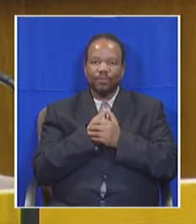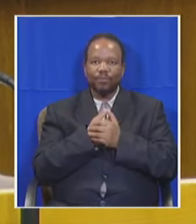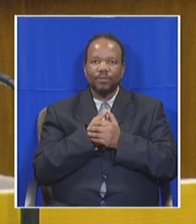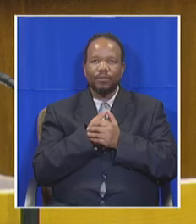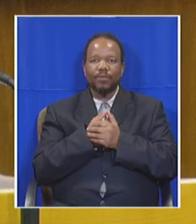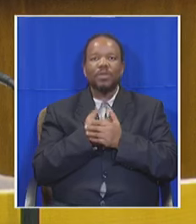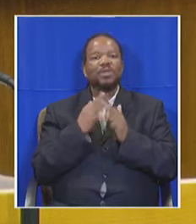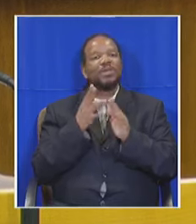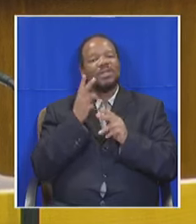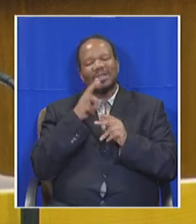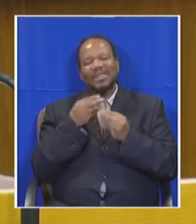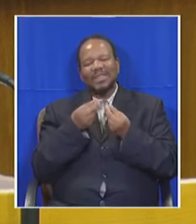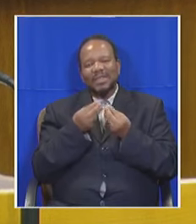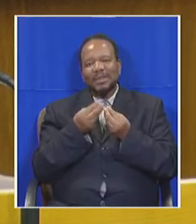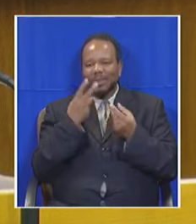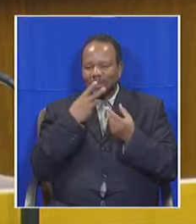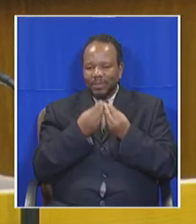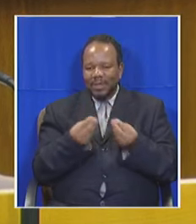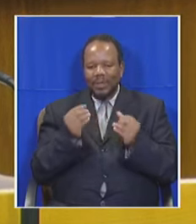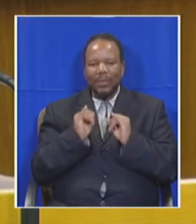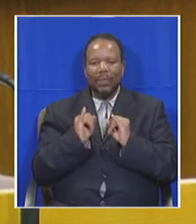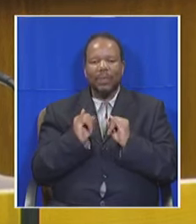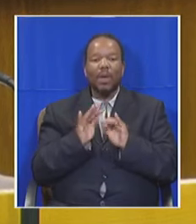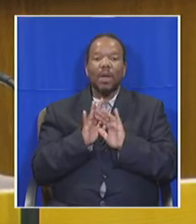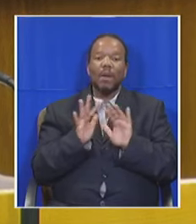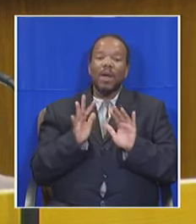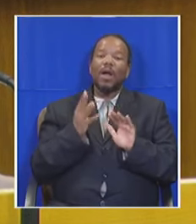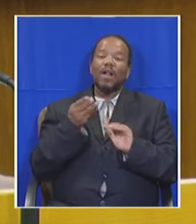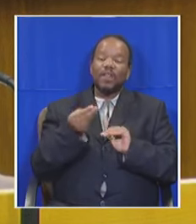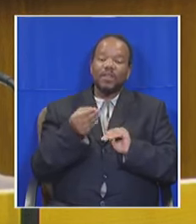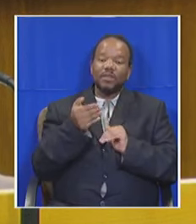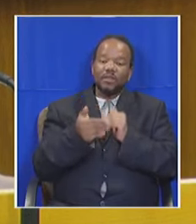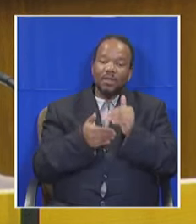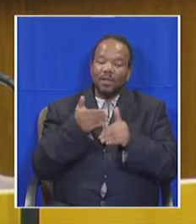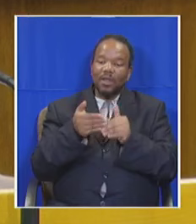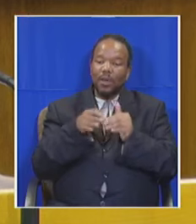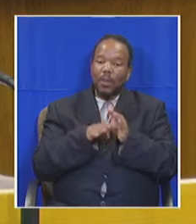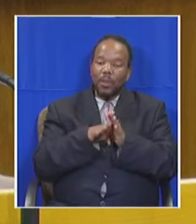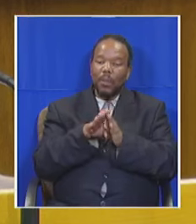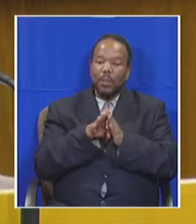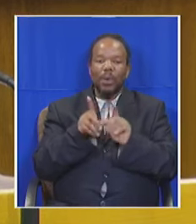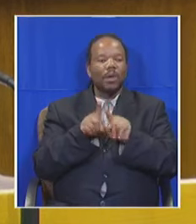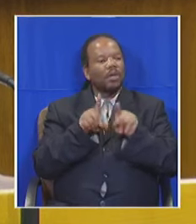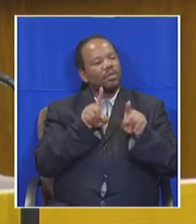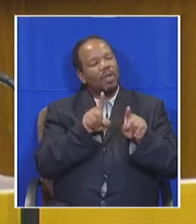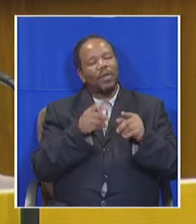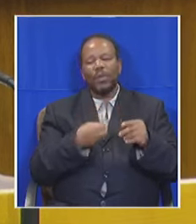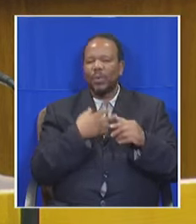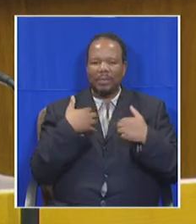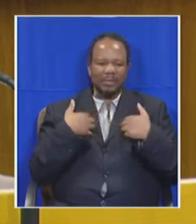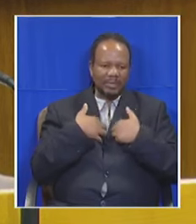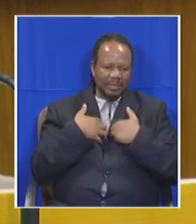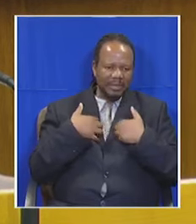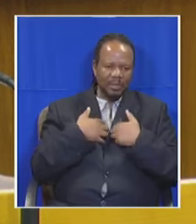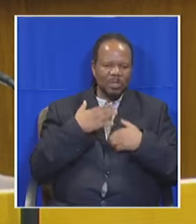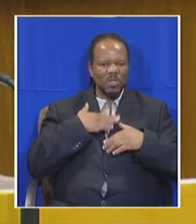matter of urgency, the situation can be expected to increase the levels of frustration and impatience among our youth, and